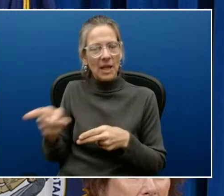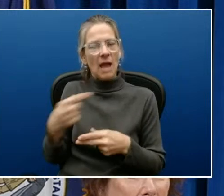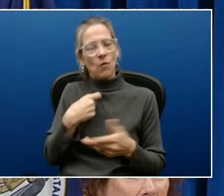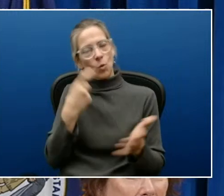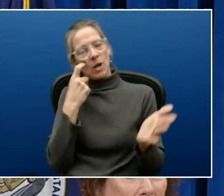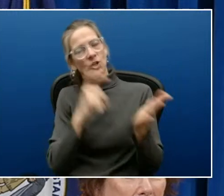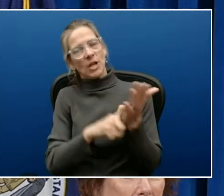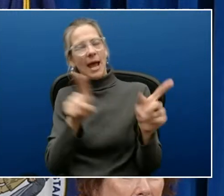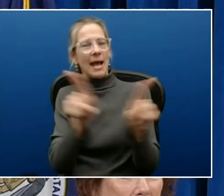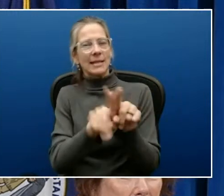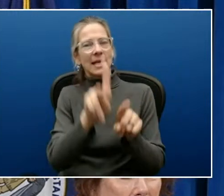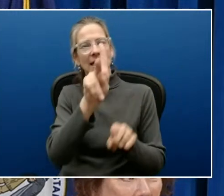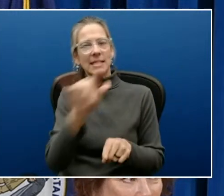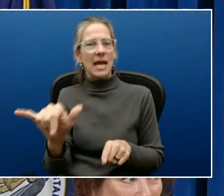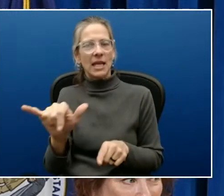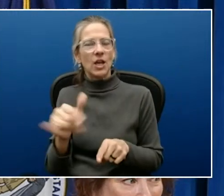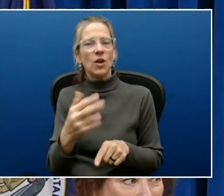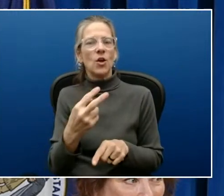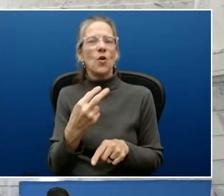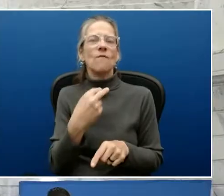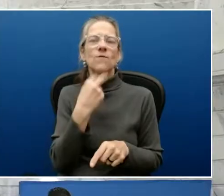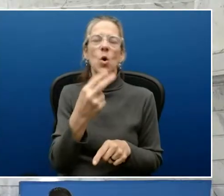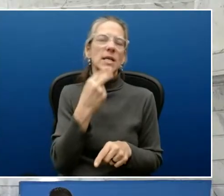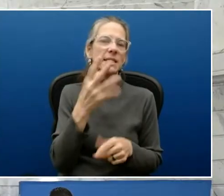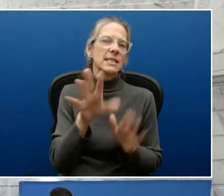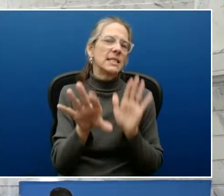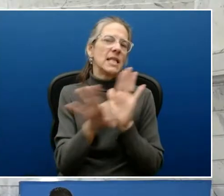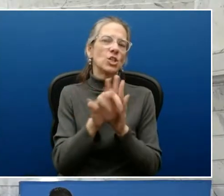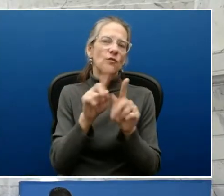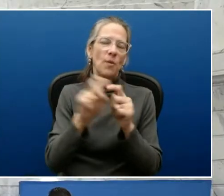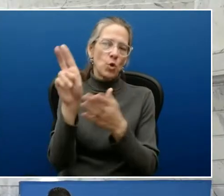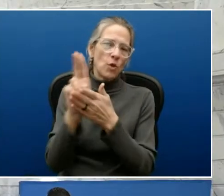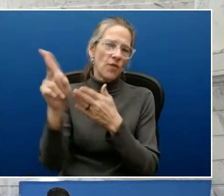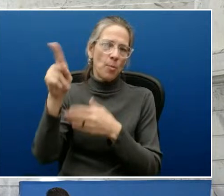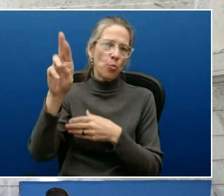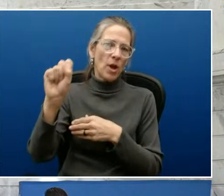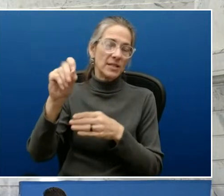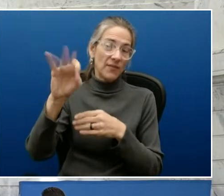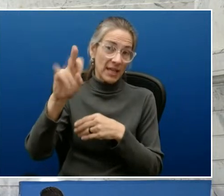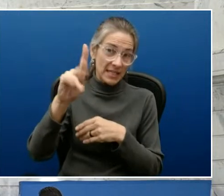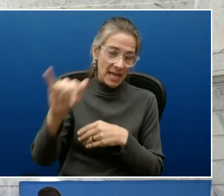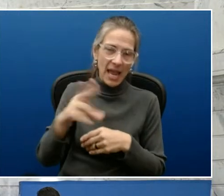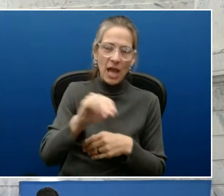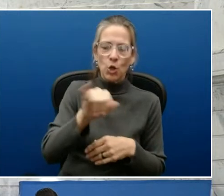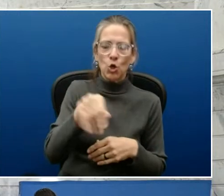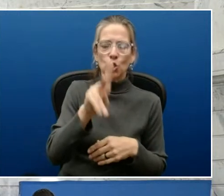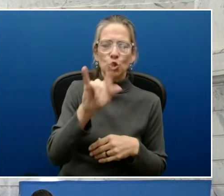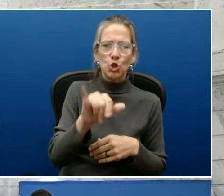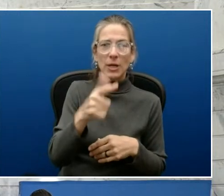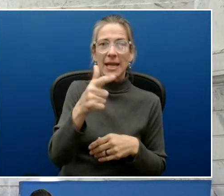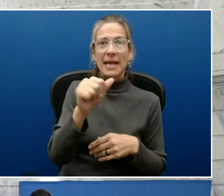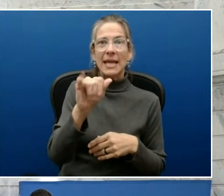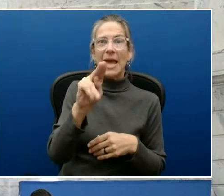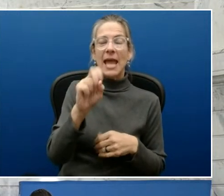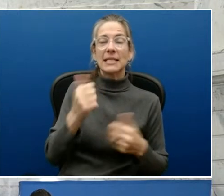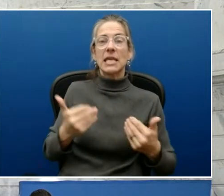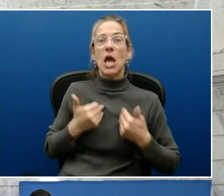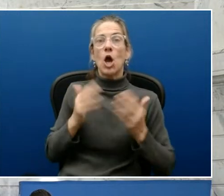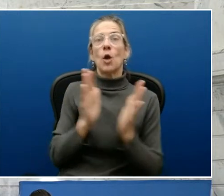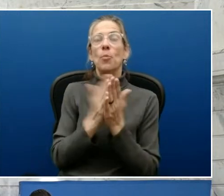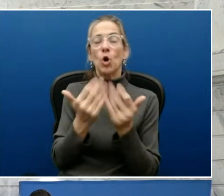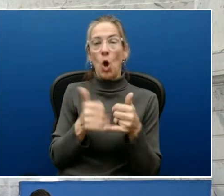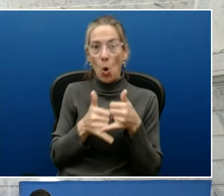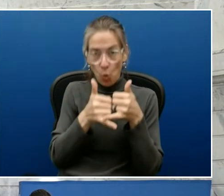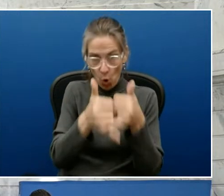Kentucky Voices selection from the University Press of Kentucky, but also won the Judy Gaines Young Book Award. In addition, her collection,